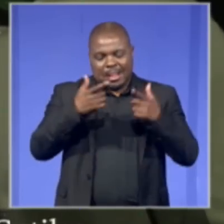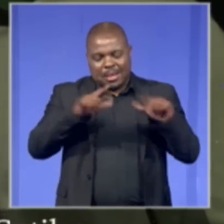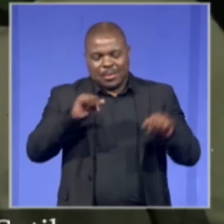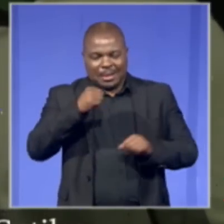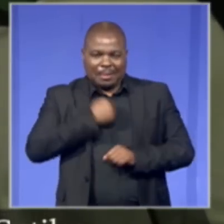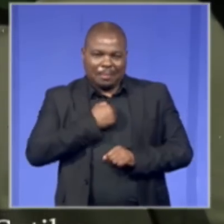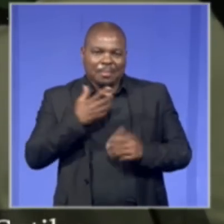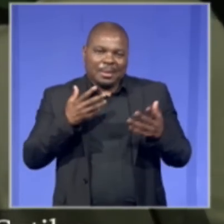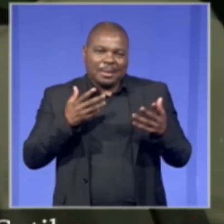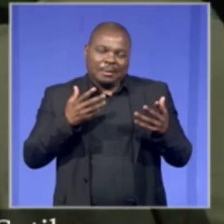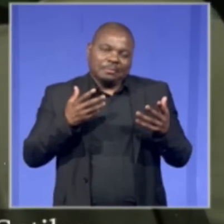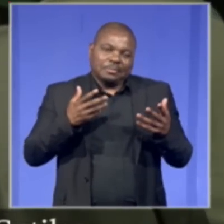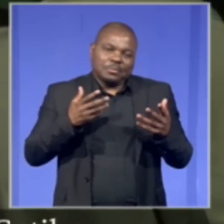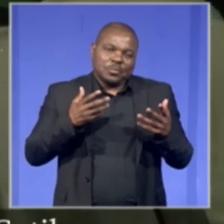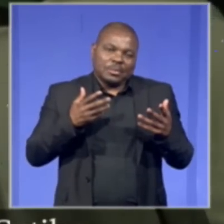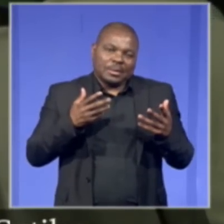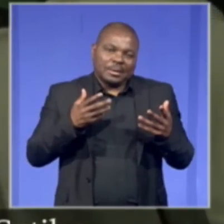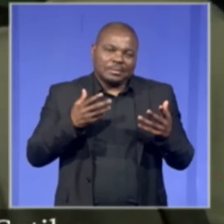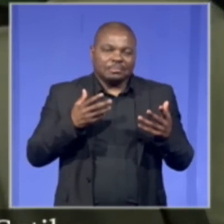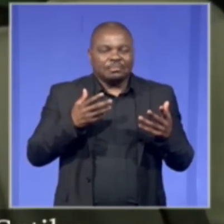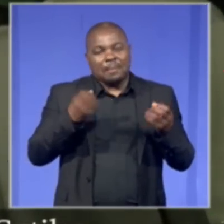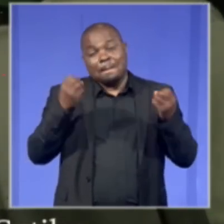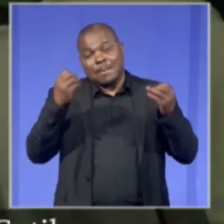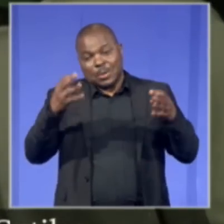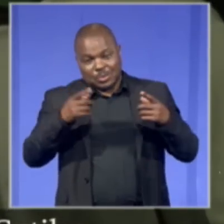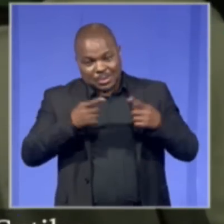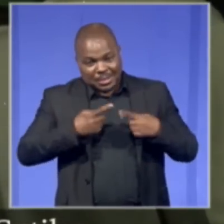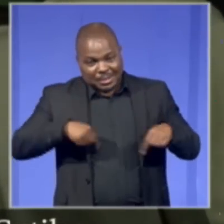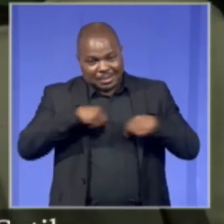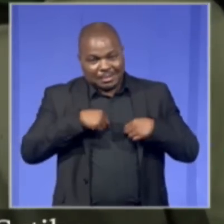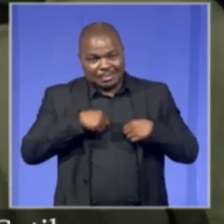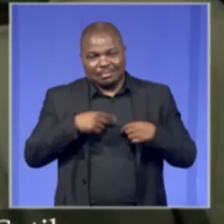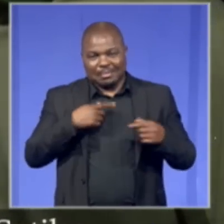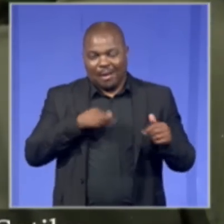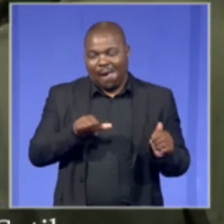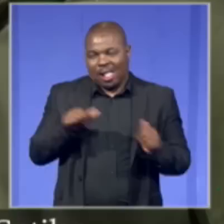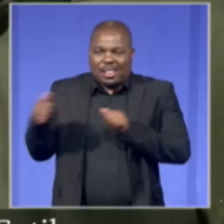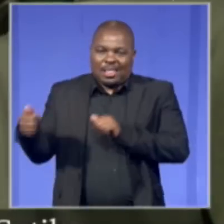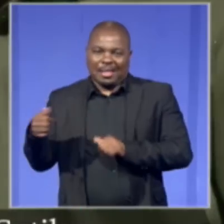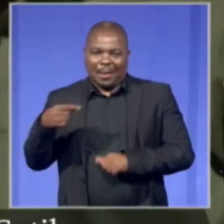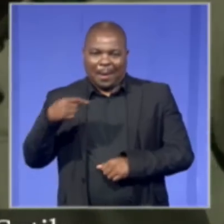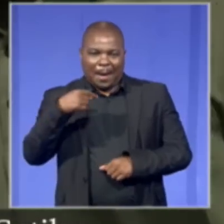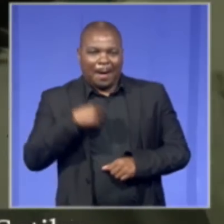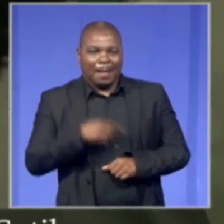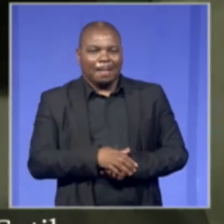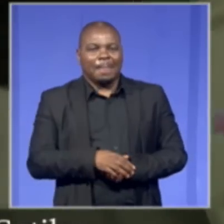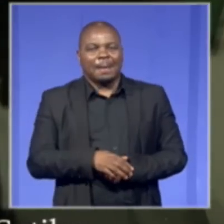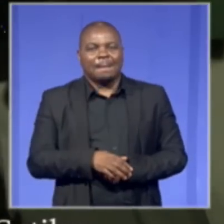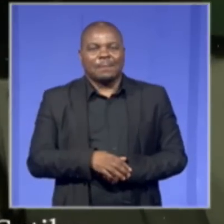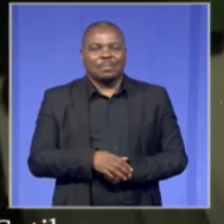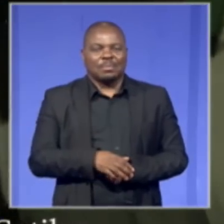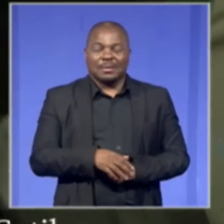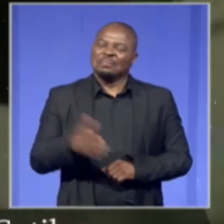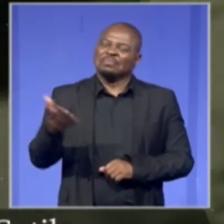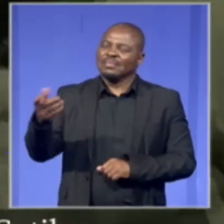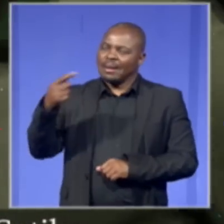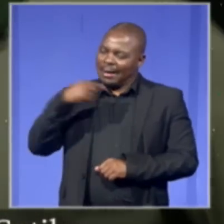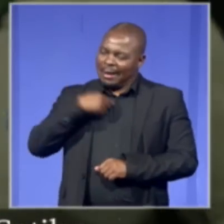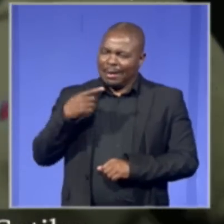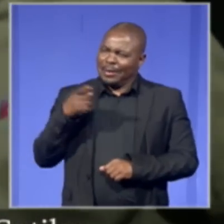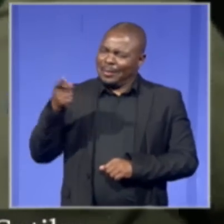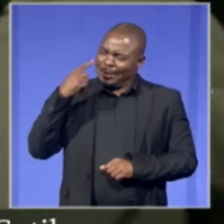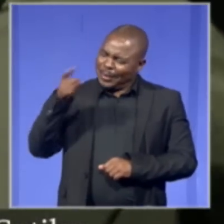of which most of us ke tla ifitisetsa mo go yena because of nna ngwana mma go tshepilo